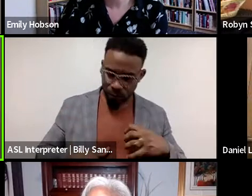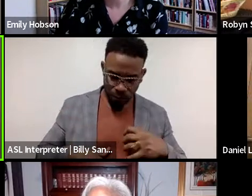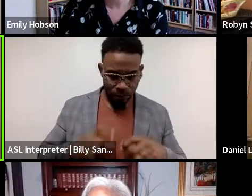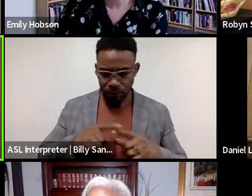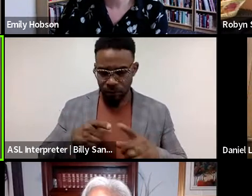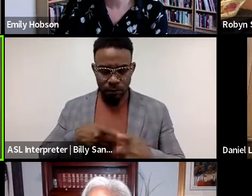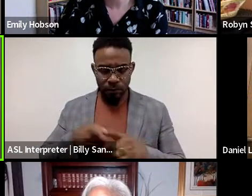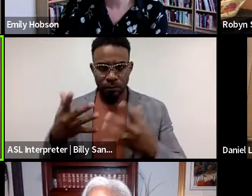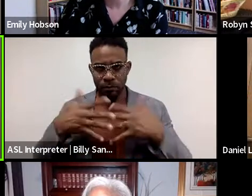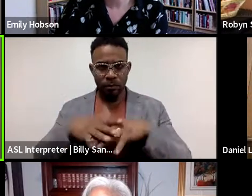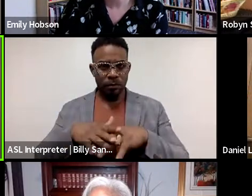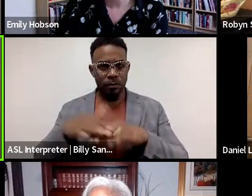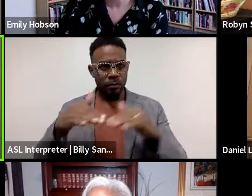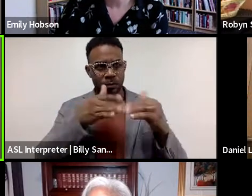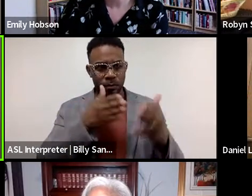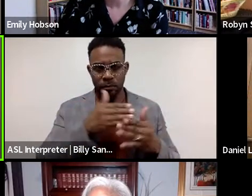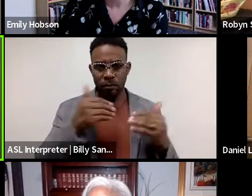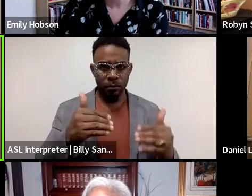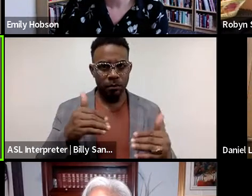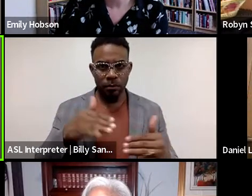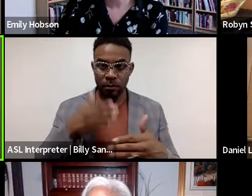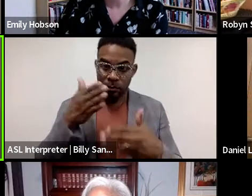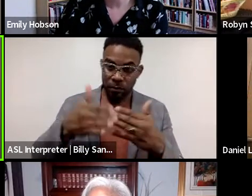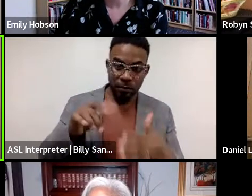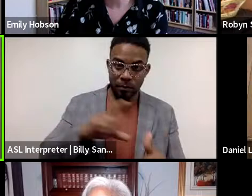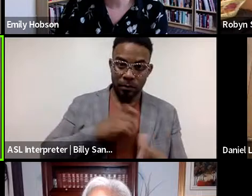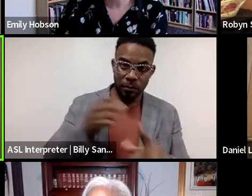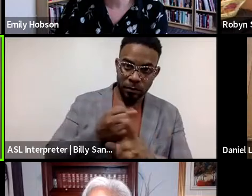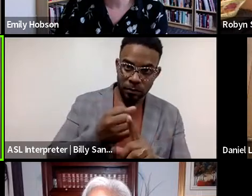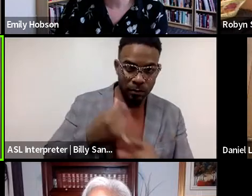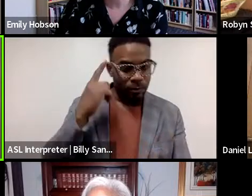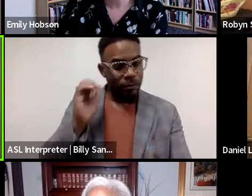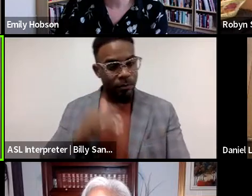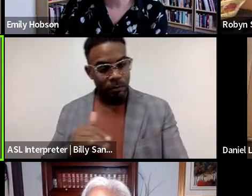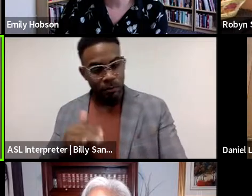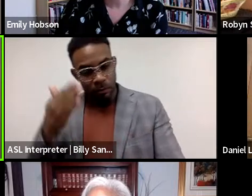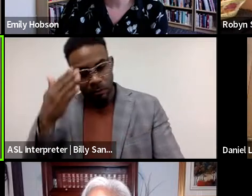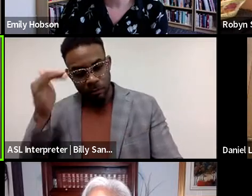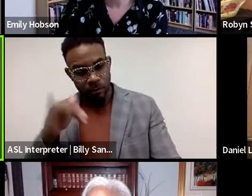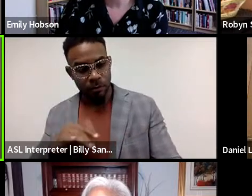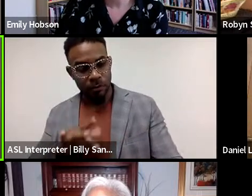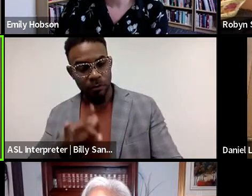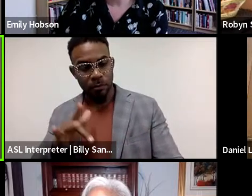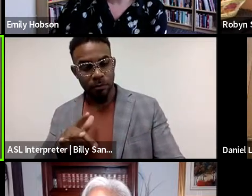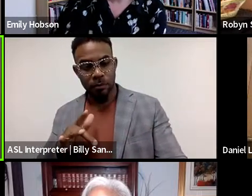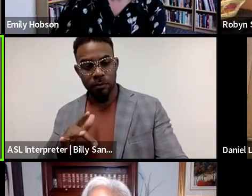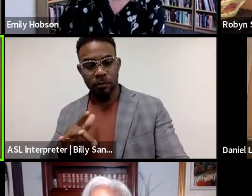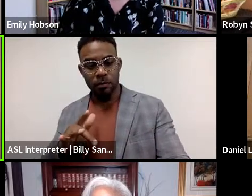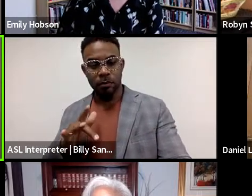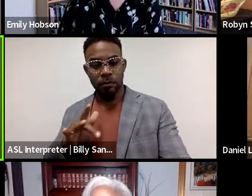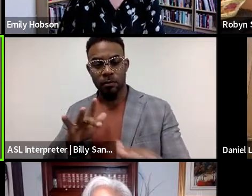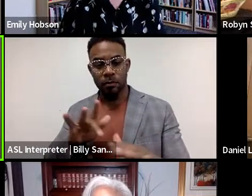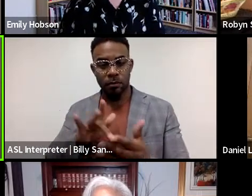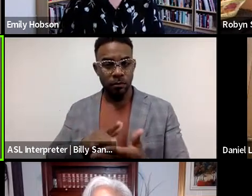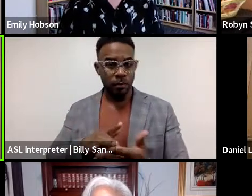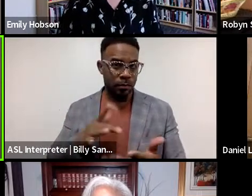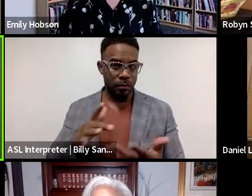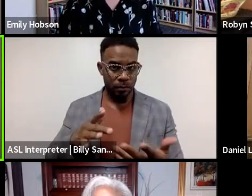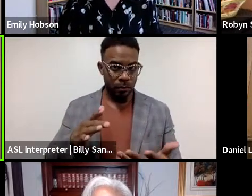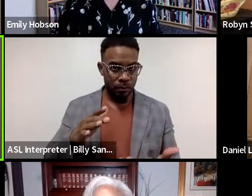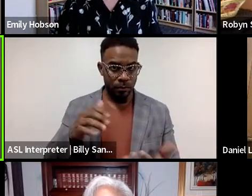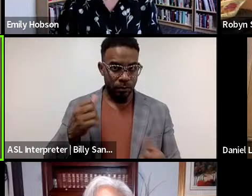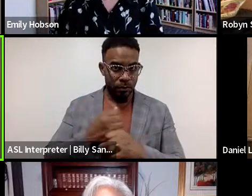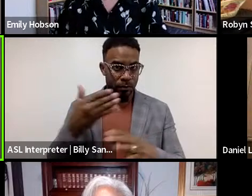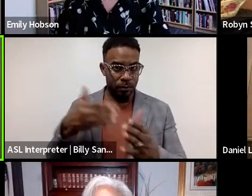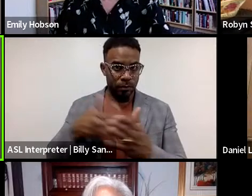the mainstream civil rights movement. That is an end to police brutality. I think we often forget how central, you know, fights